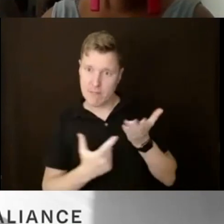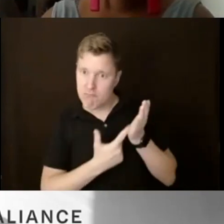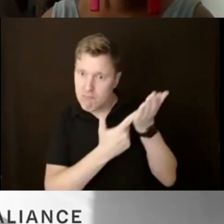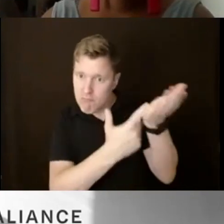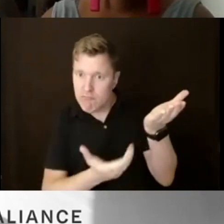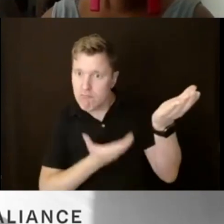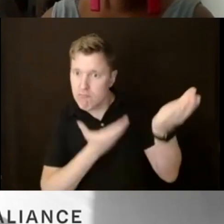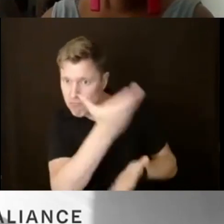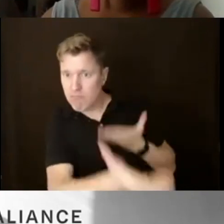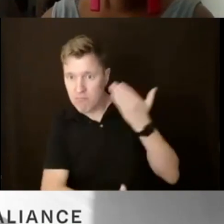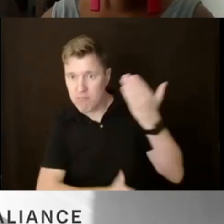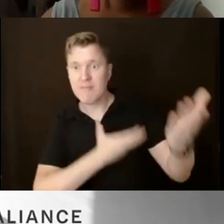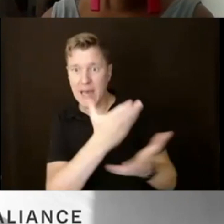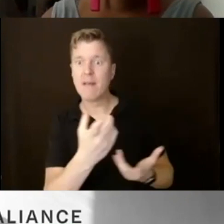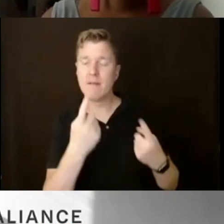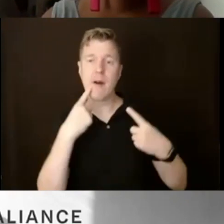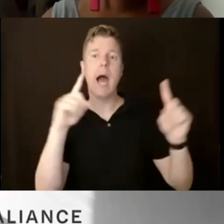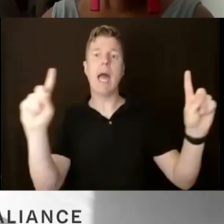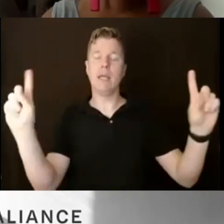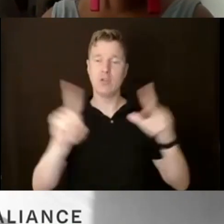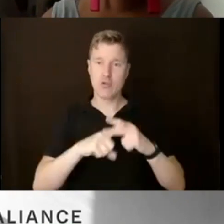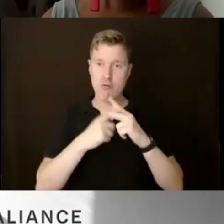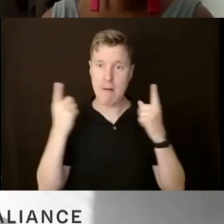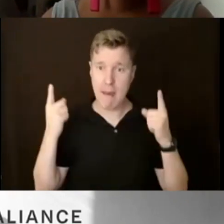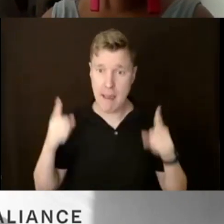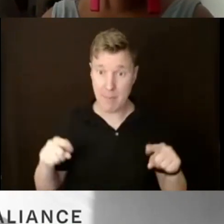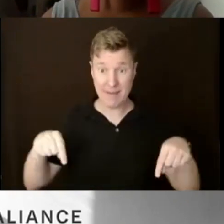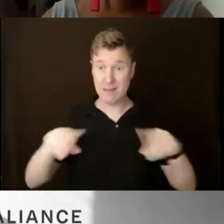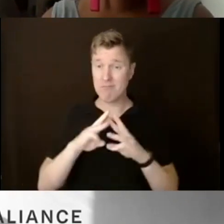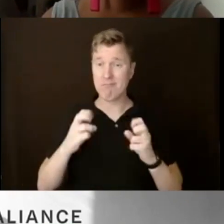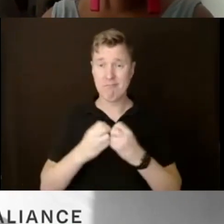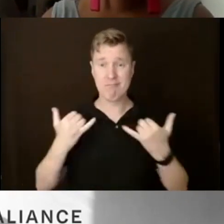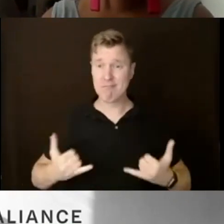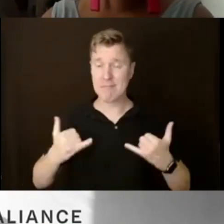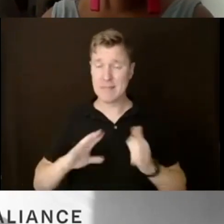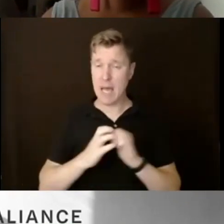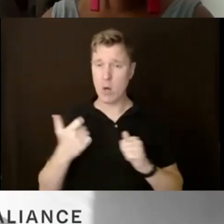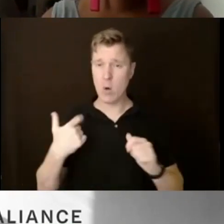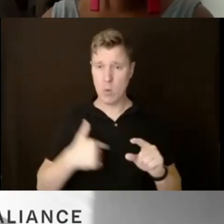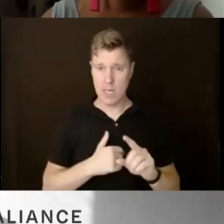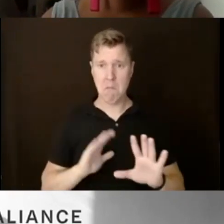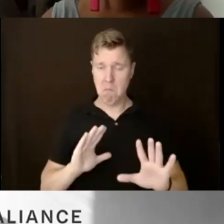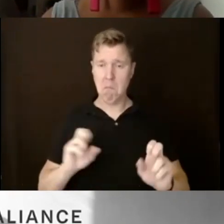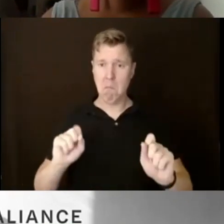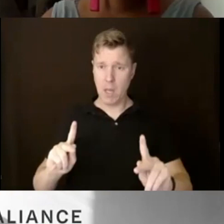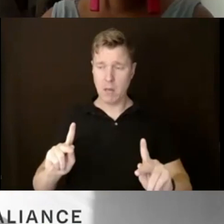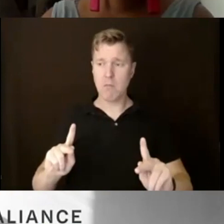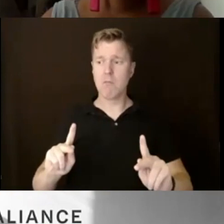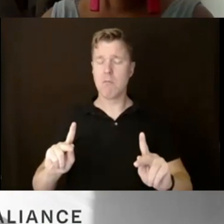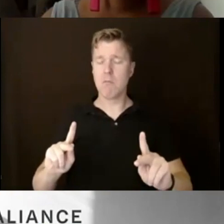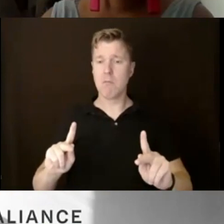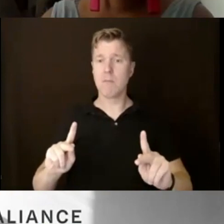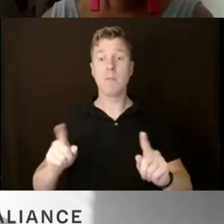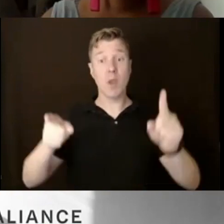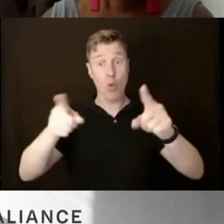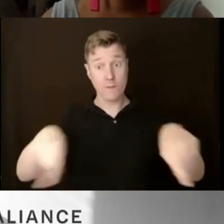And so I think part of this workshop today is about how do we then, you know, how do those of you